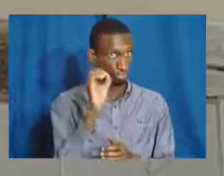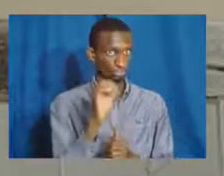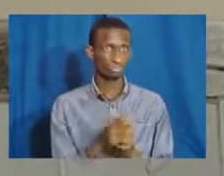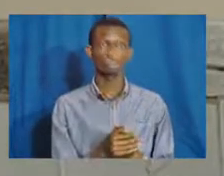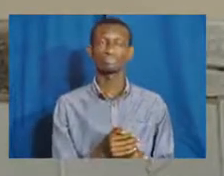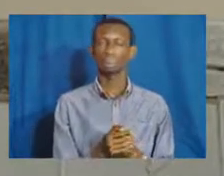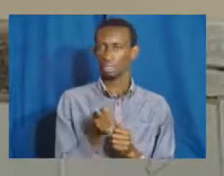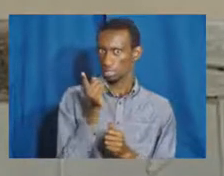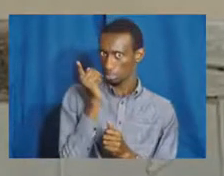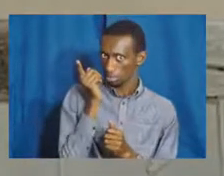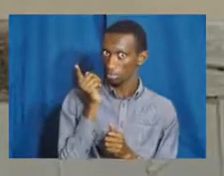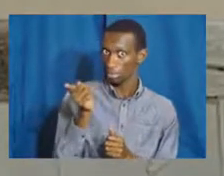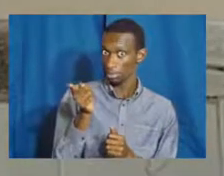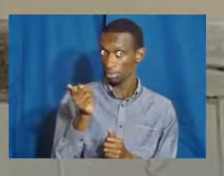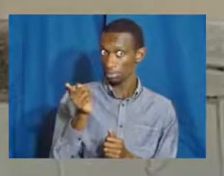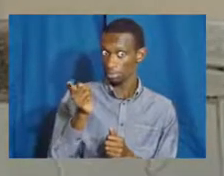that